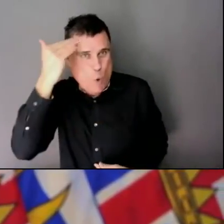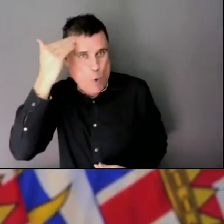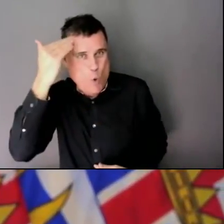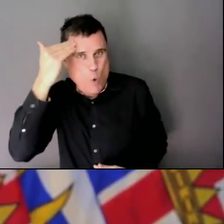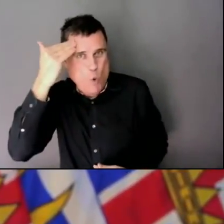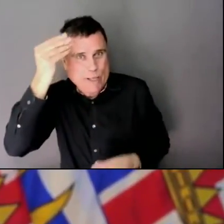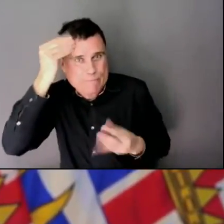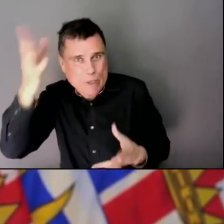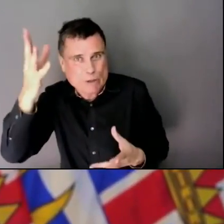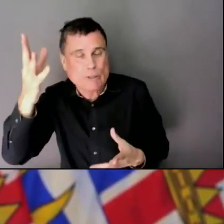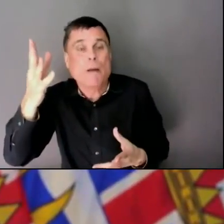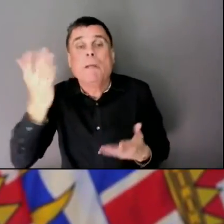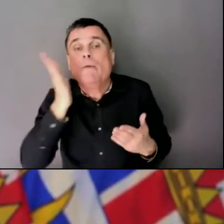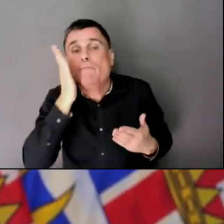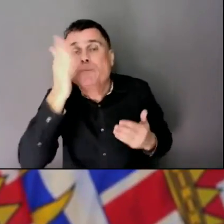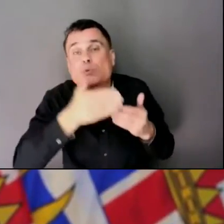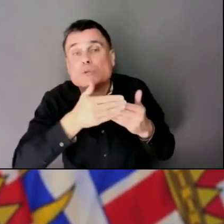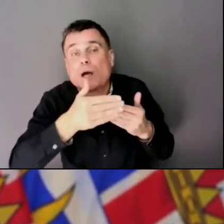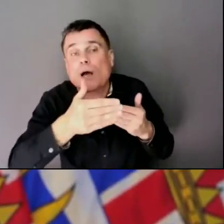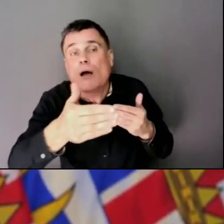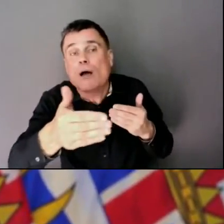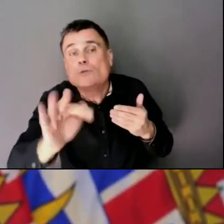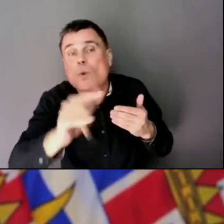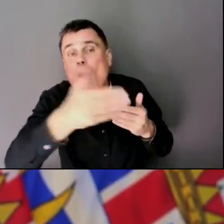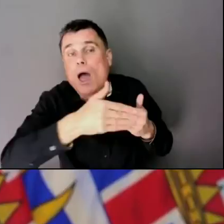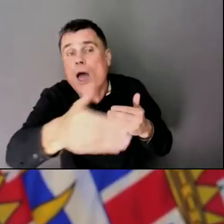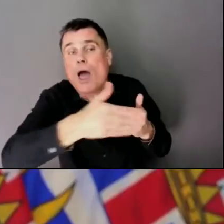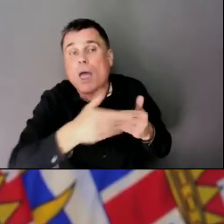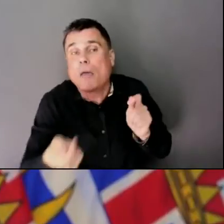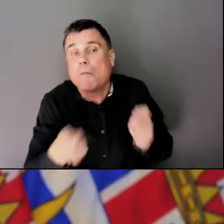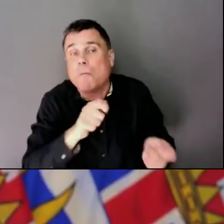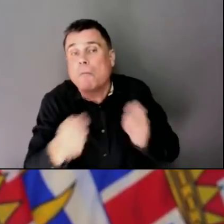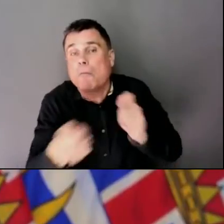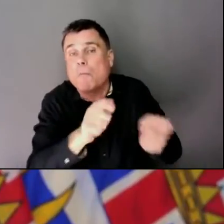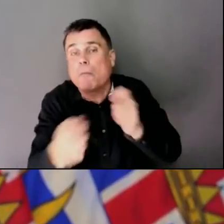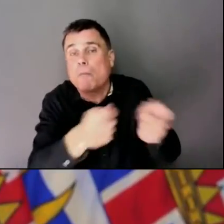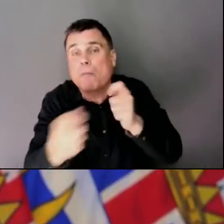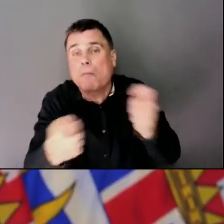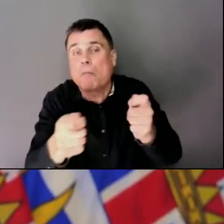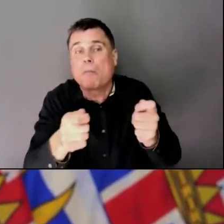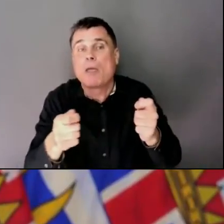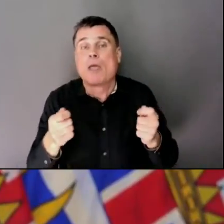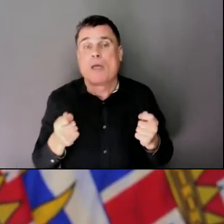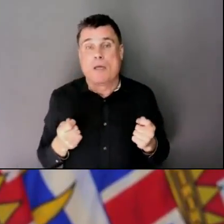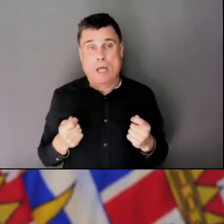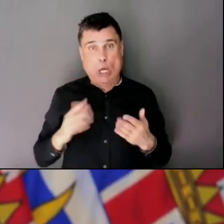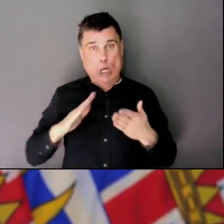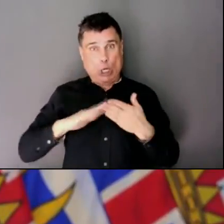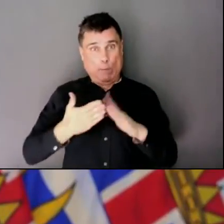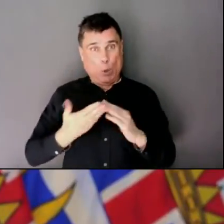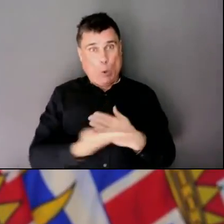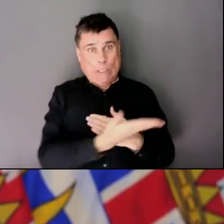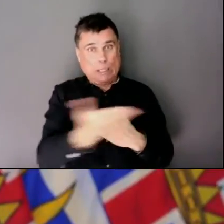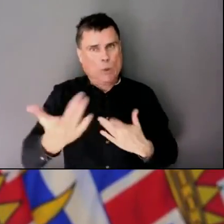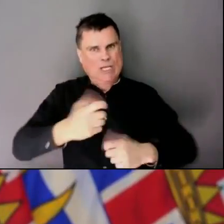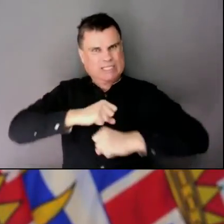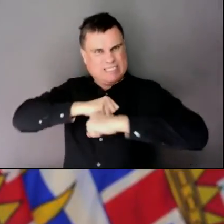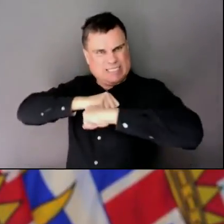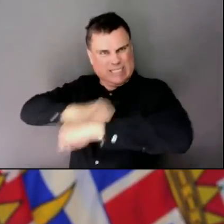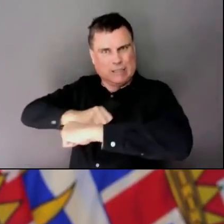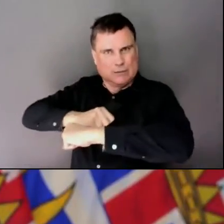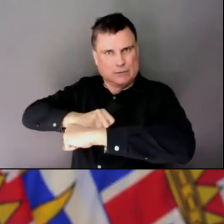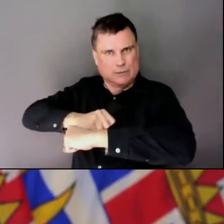the concept of community immunity means that the virus can't find ways to transmit to lots of people in our community.